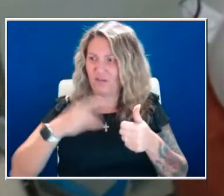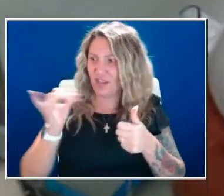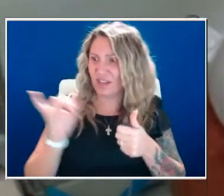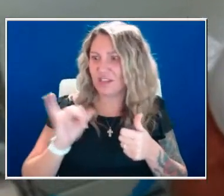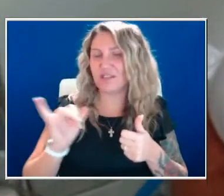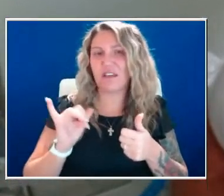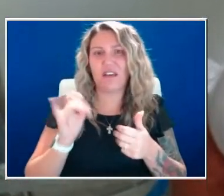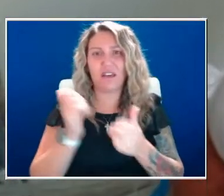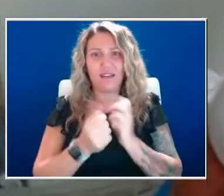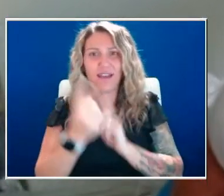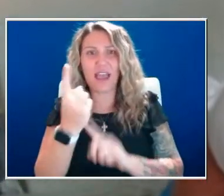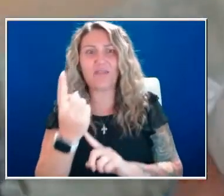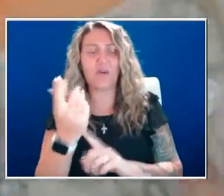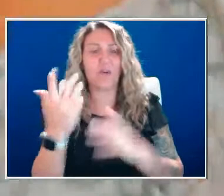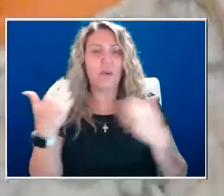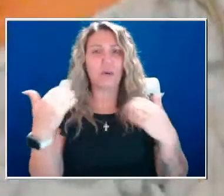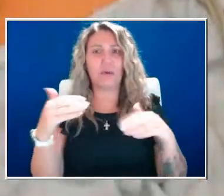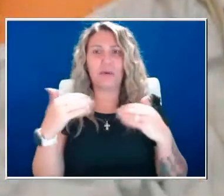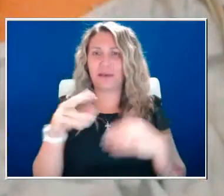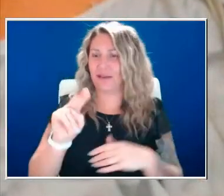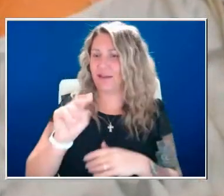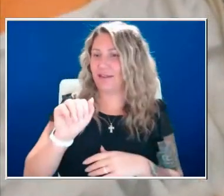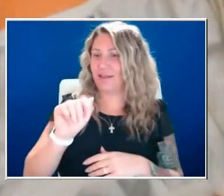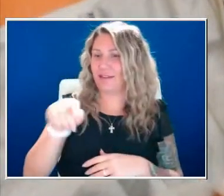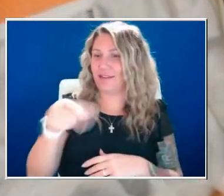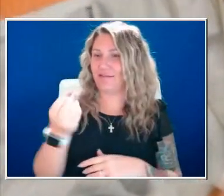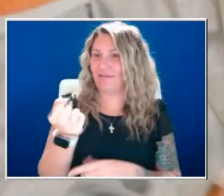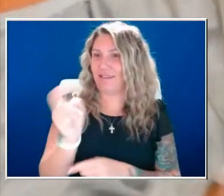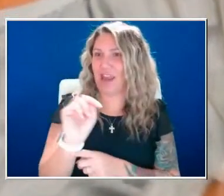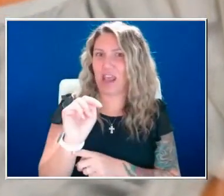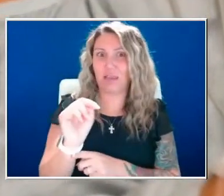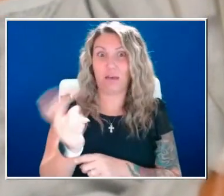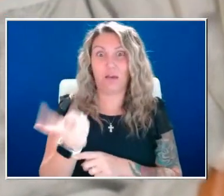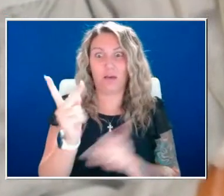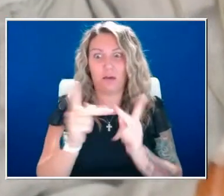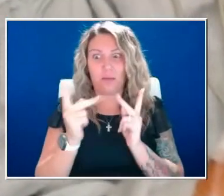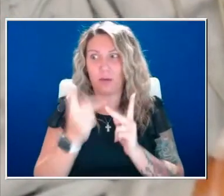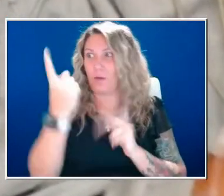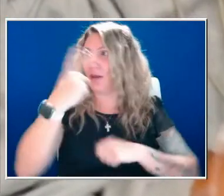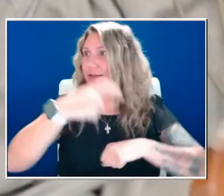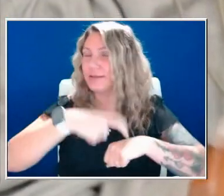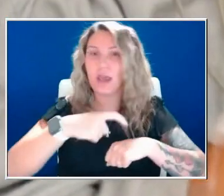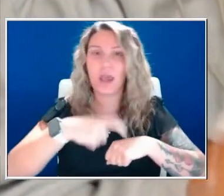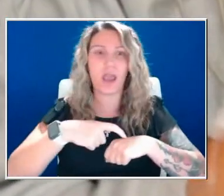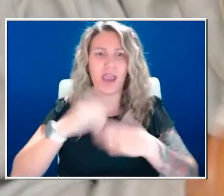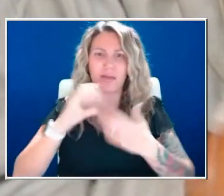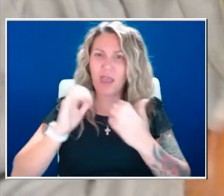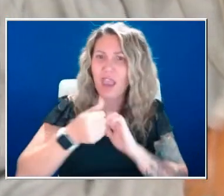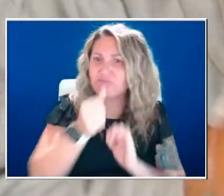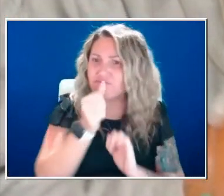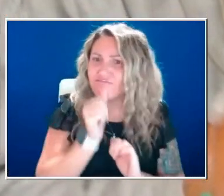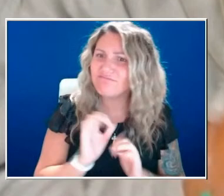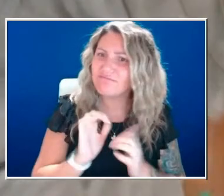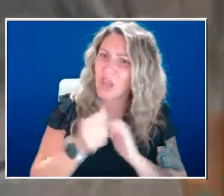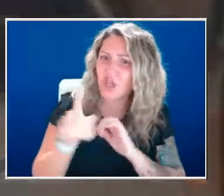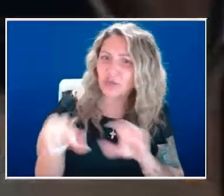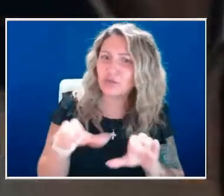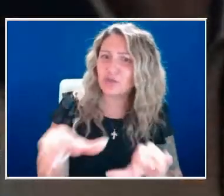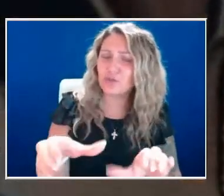be, Nathan, you try to be in 2 places at one time. And how did you make it through? How are you doing today, kind of looking back on